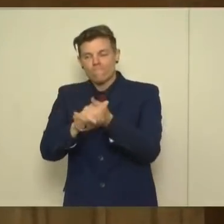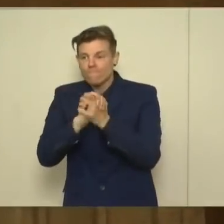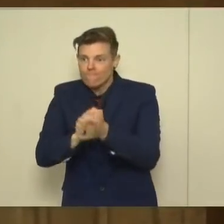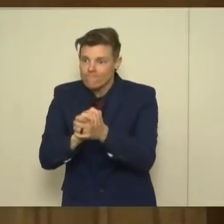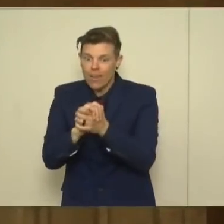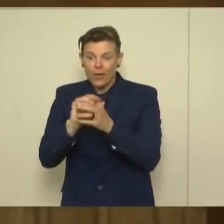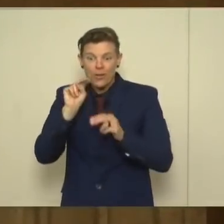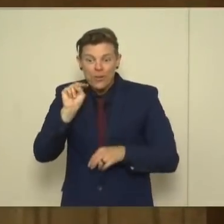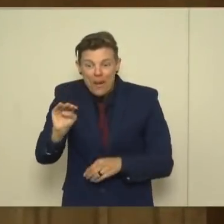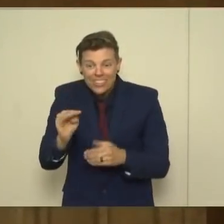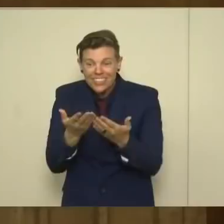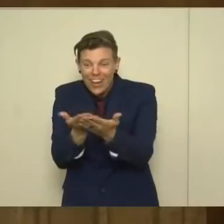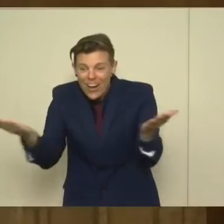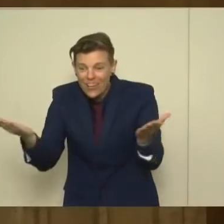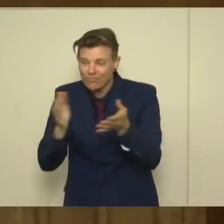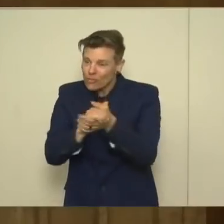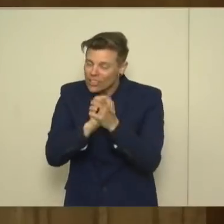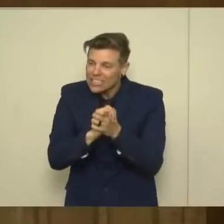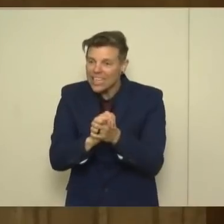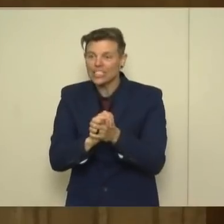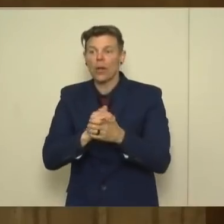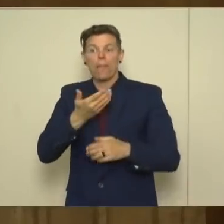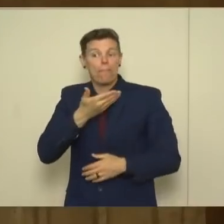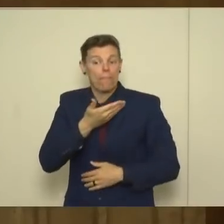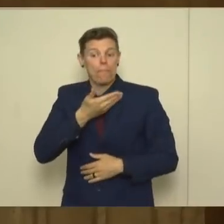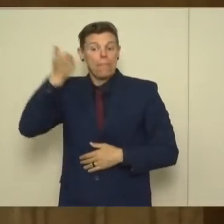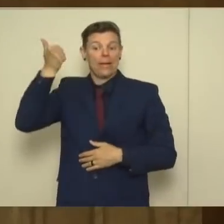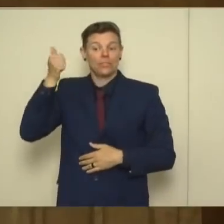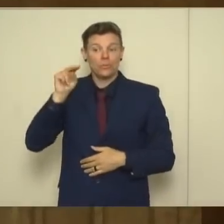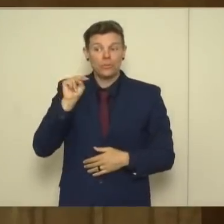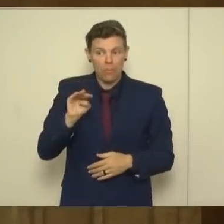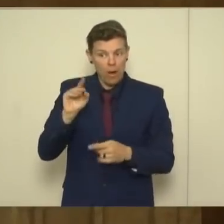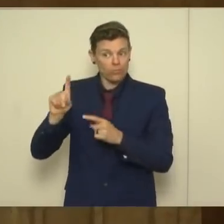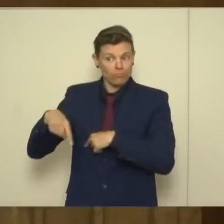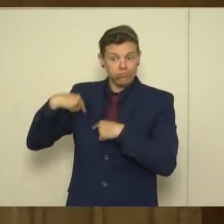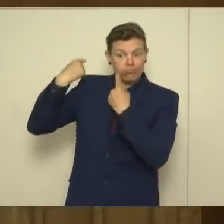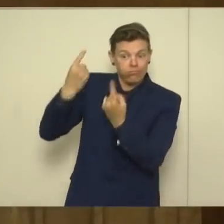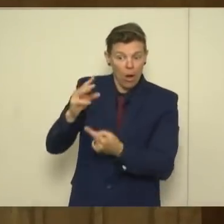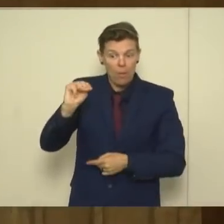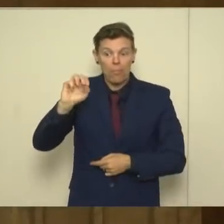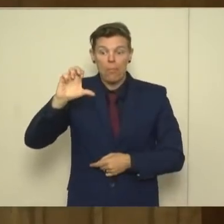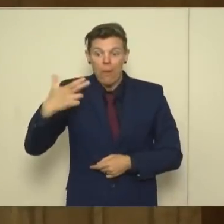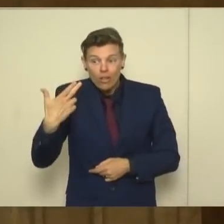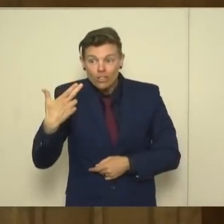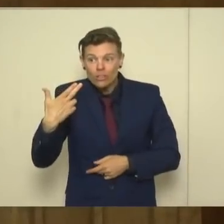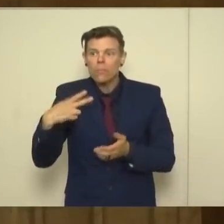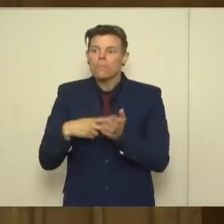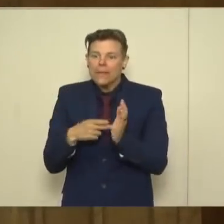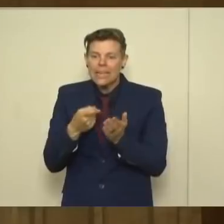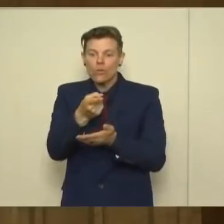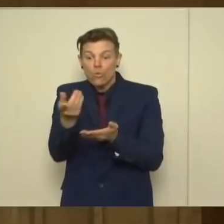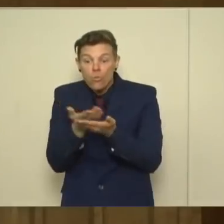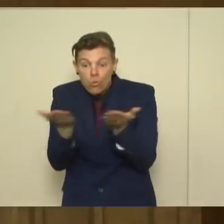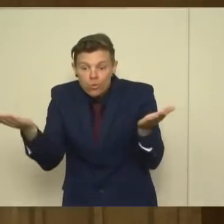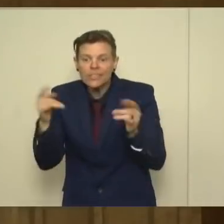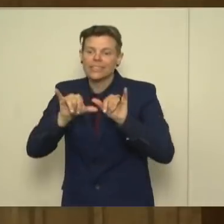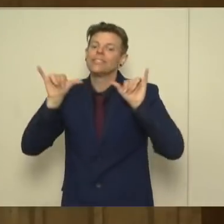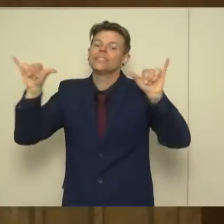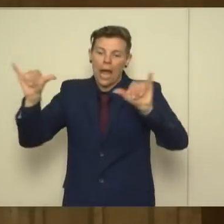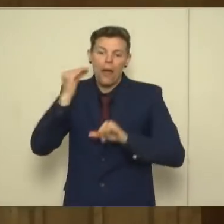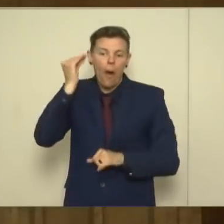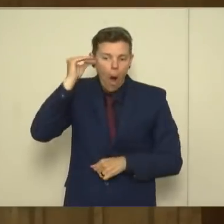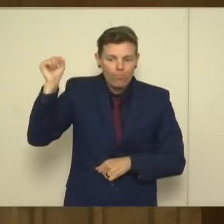we've had in 4 to 6 months unless people are staying at home, they're wearing their masks, they're not going to large gatherings, and